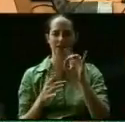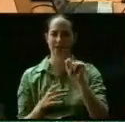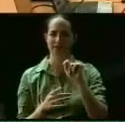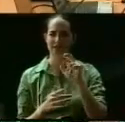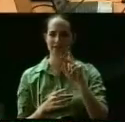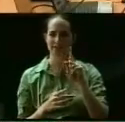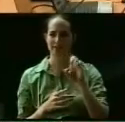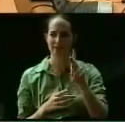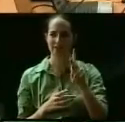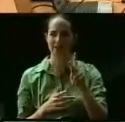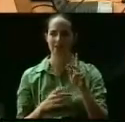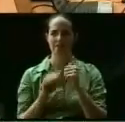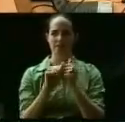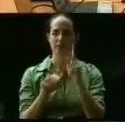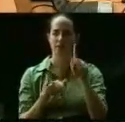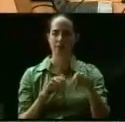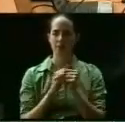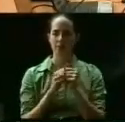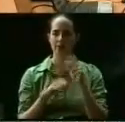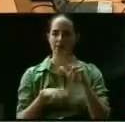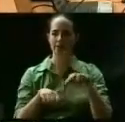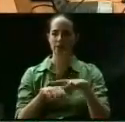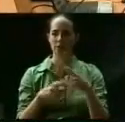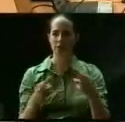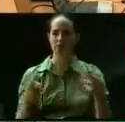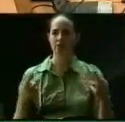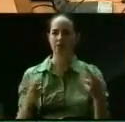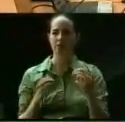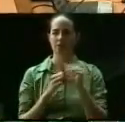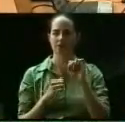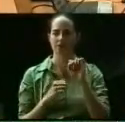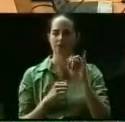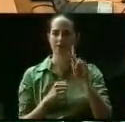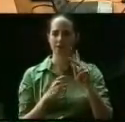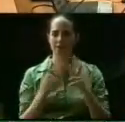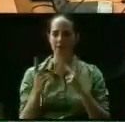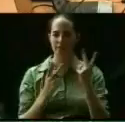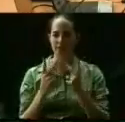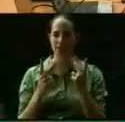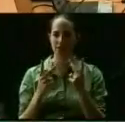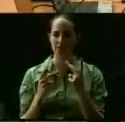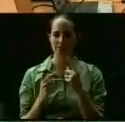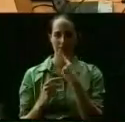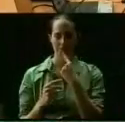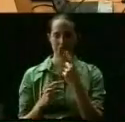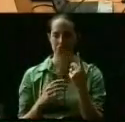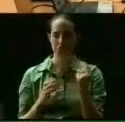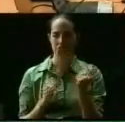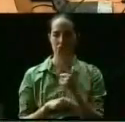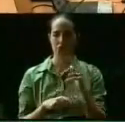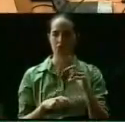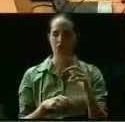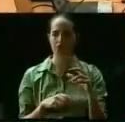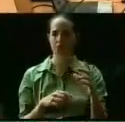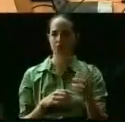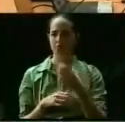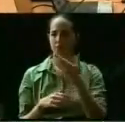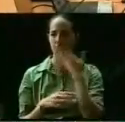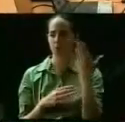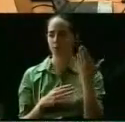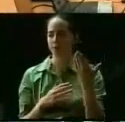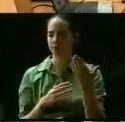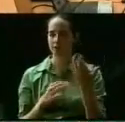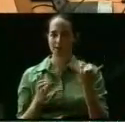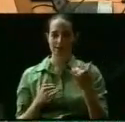and to follow up with Natural Resources by doing a site visit and verify that it had all been removed. Question, now, were any